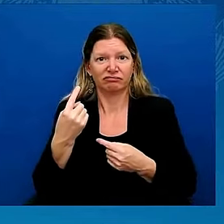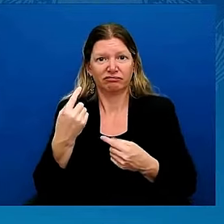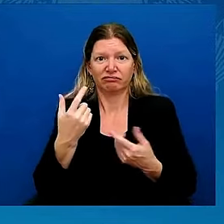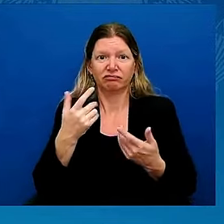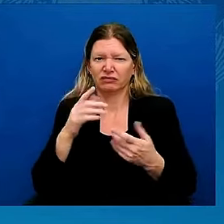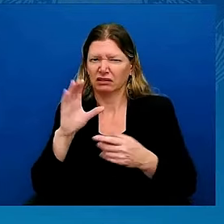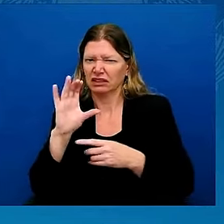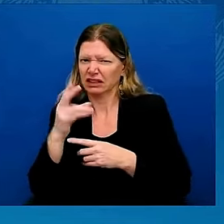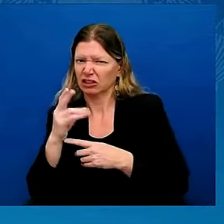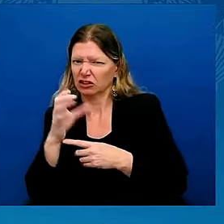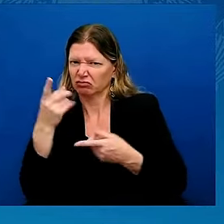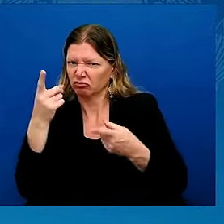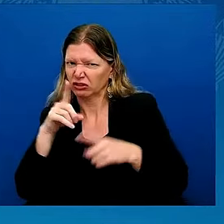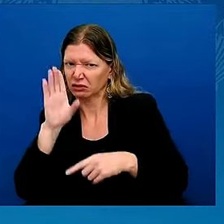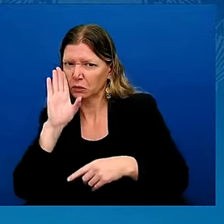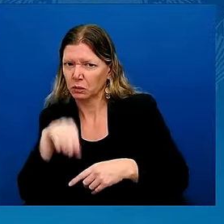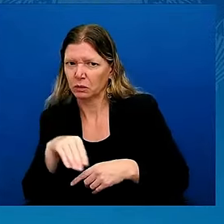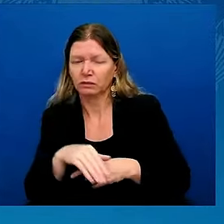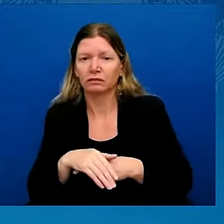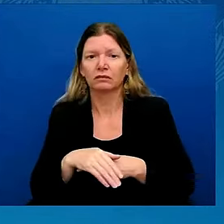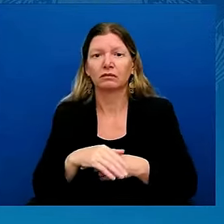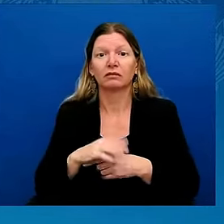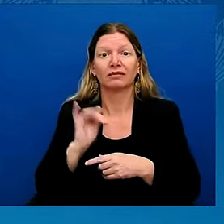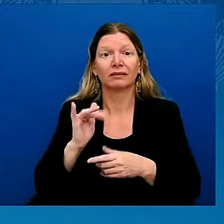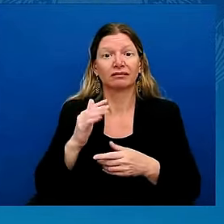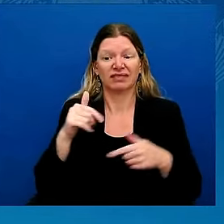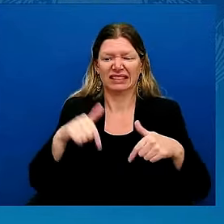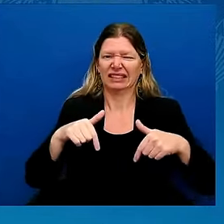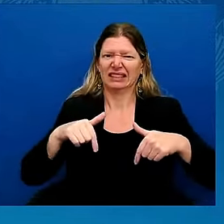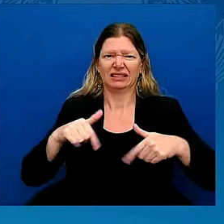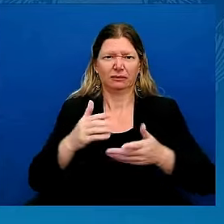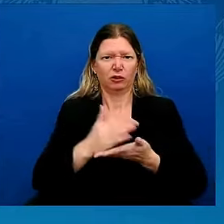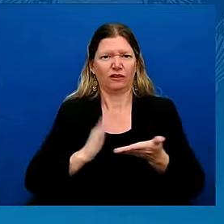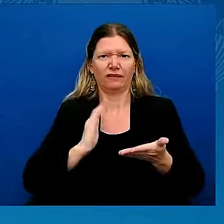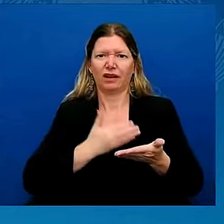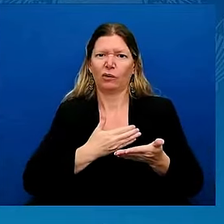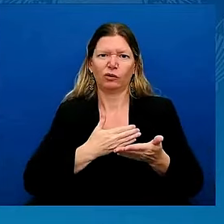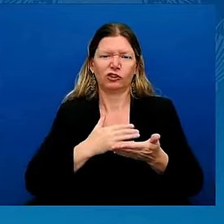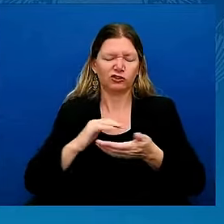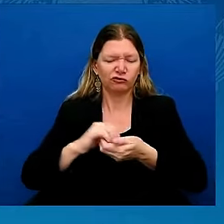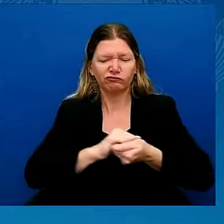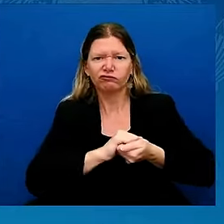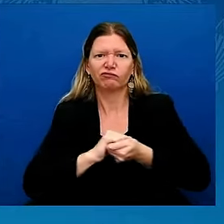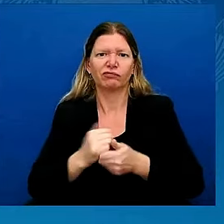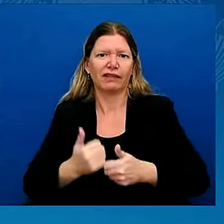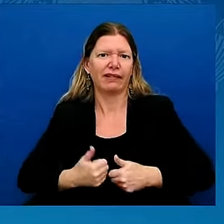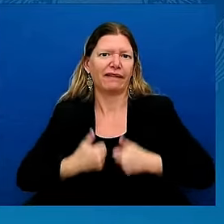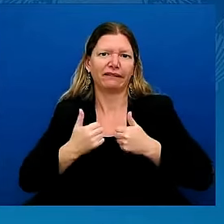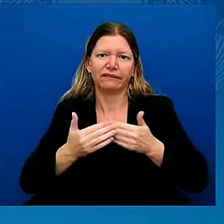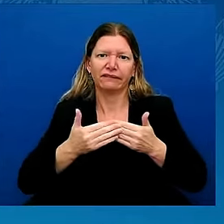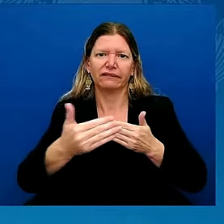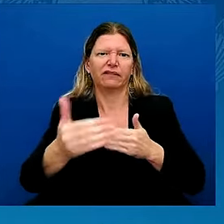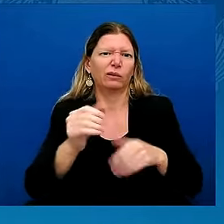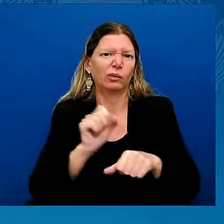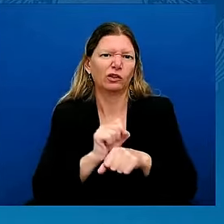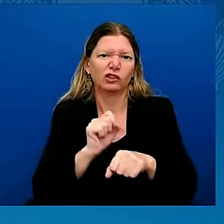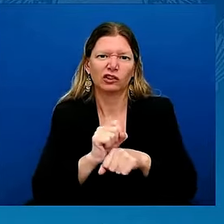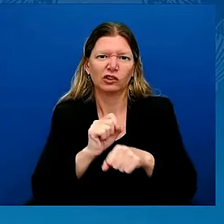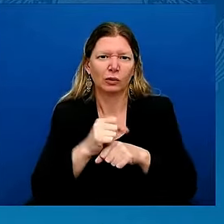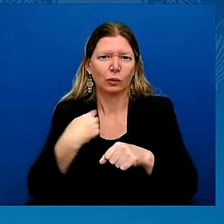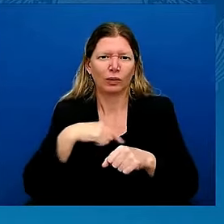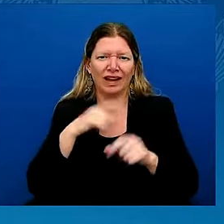We have to put the middle class first. We have to put working families first, understanding their dreams and their desires and